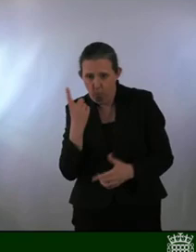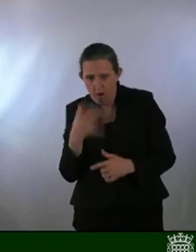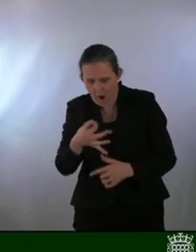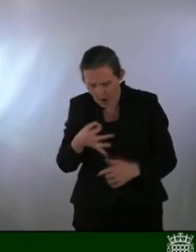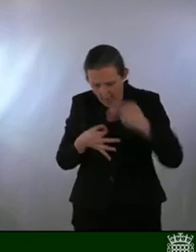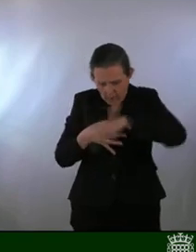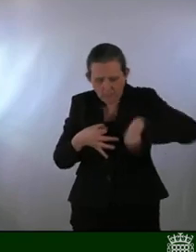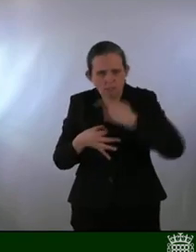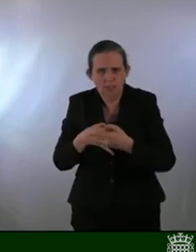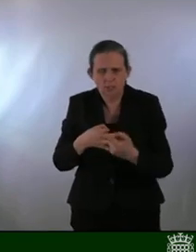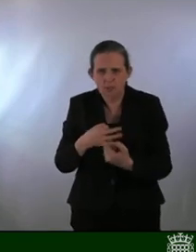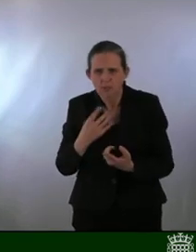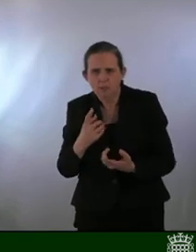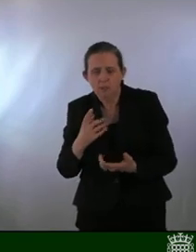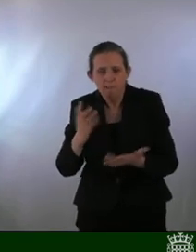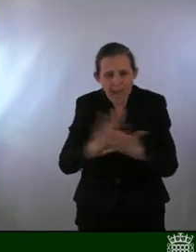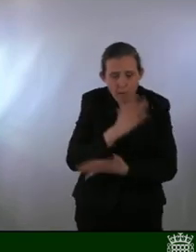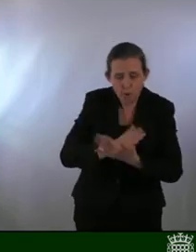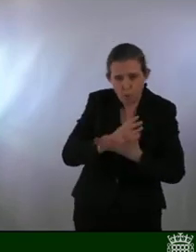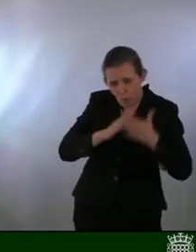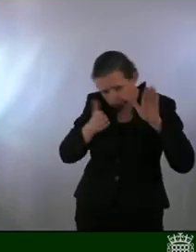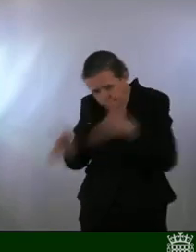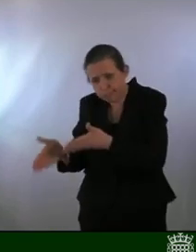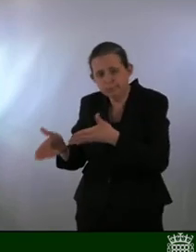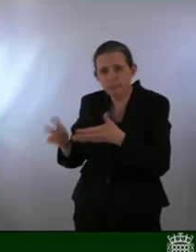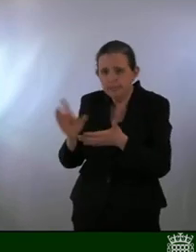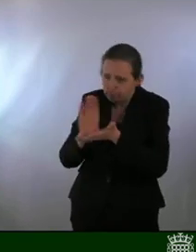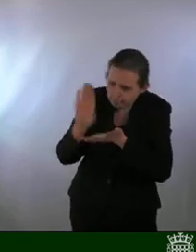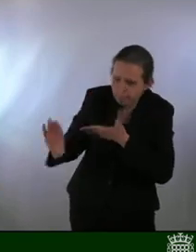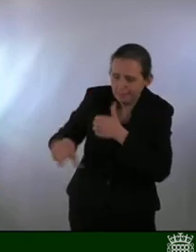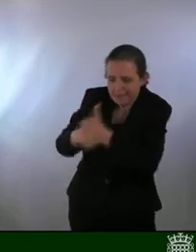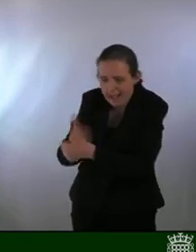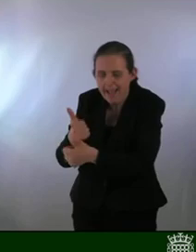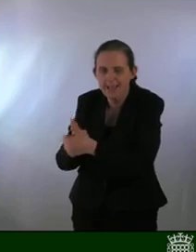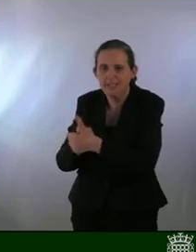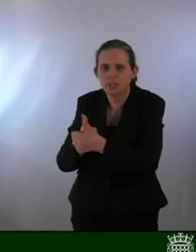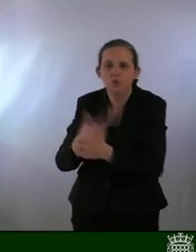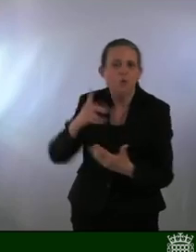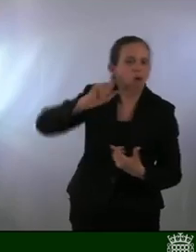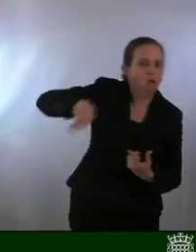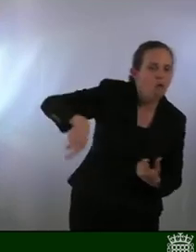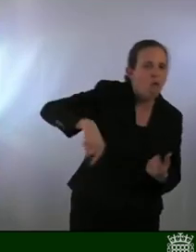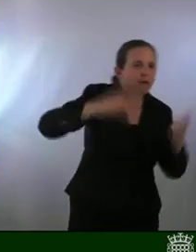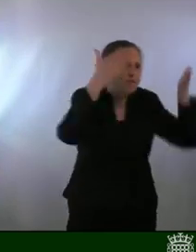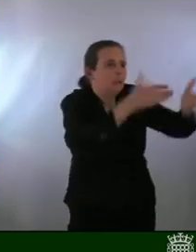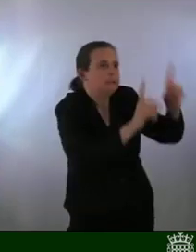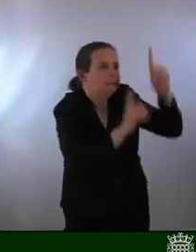isolated communities will not be forgotten about when it comes to mutual aid, clear advice and the supply of medicine and